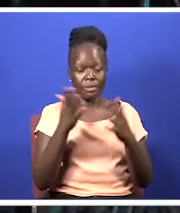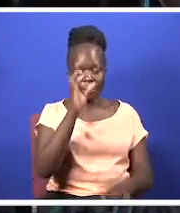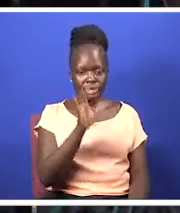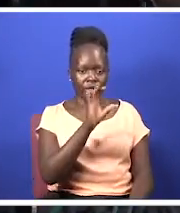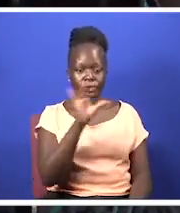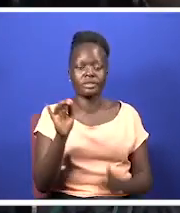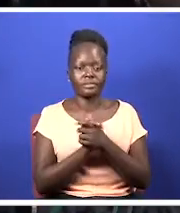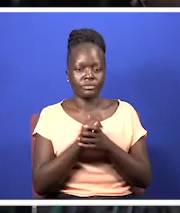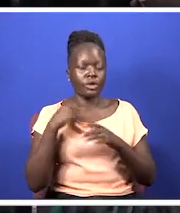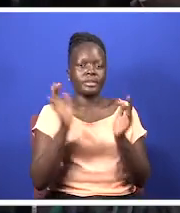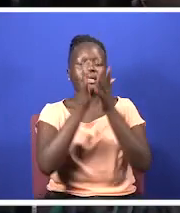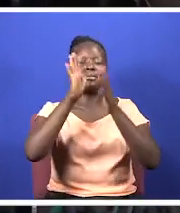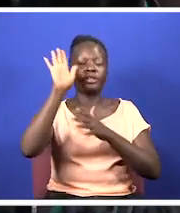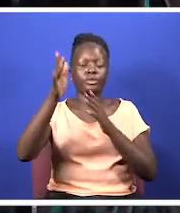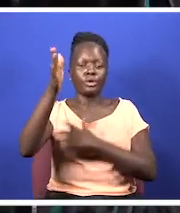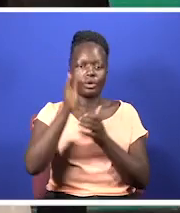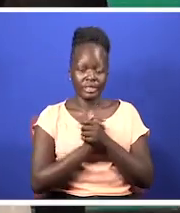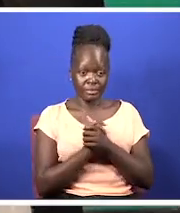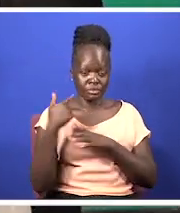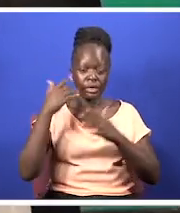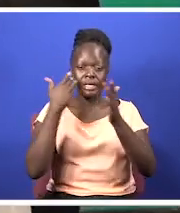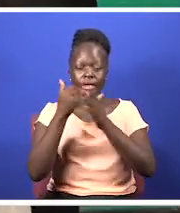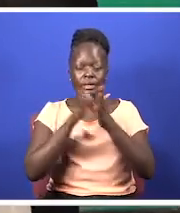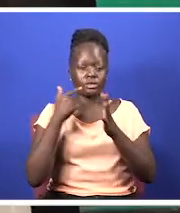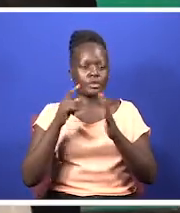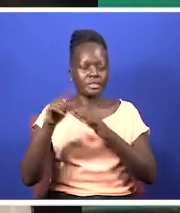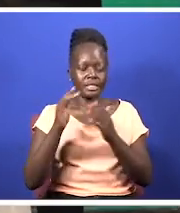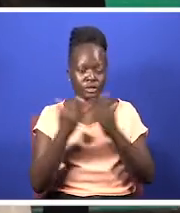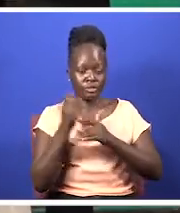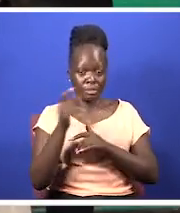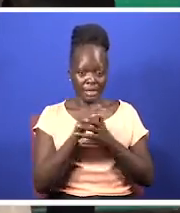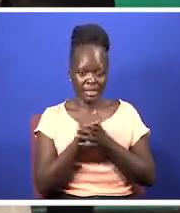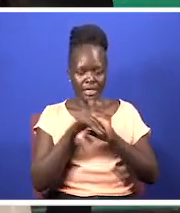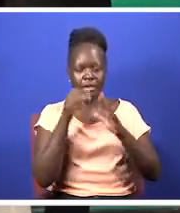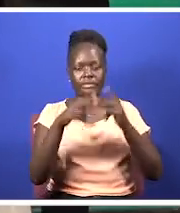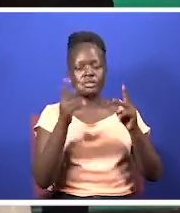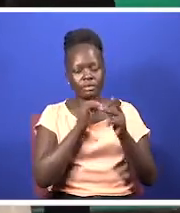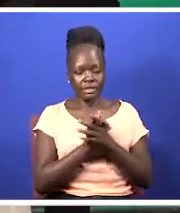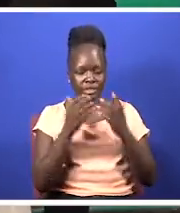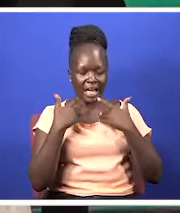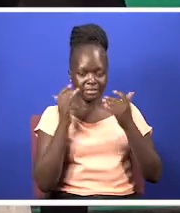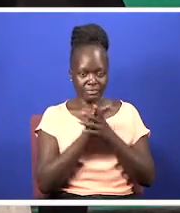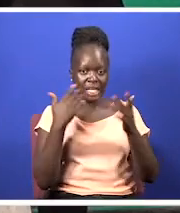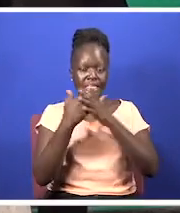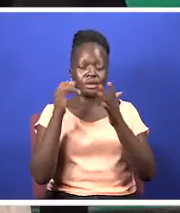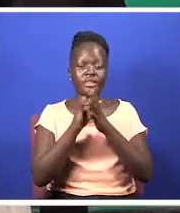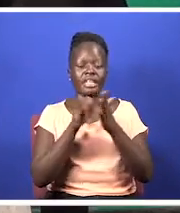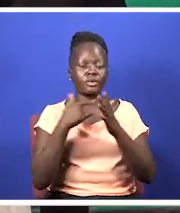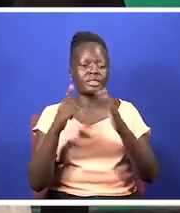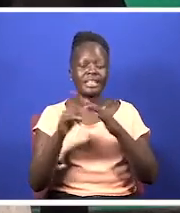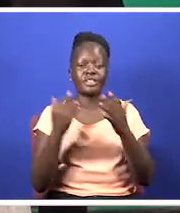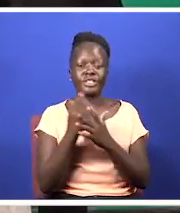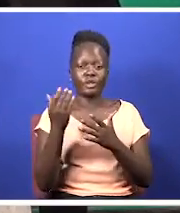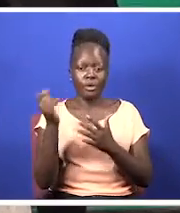Calvary. And so we celebrate you, O God. We thank you that we begin this new month in victory. We thank you that we begin you this